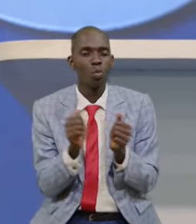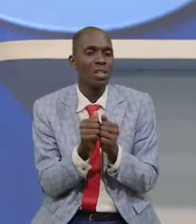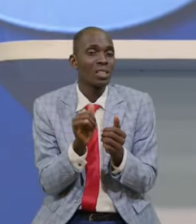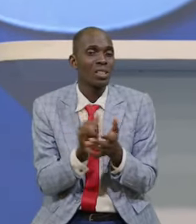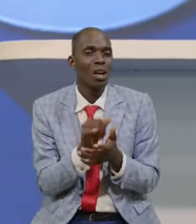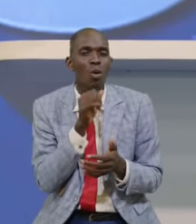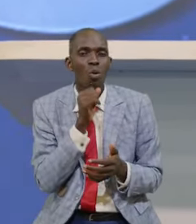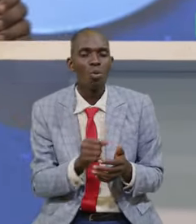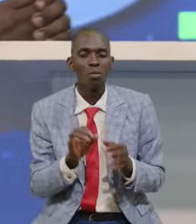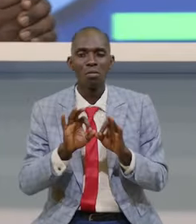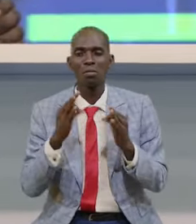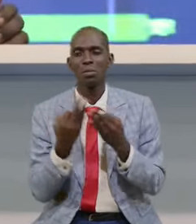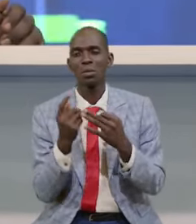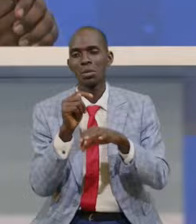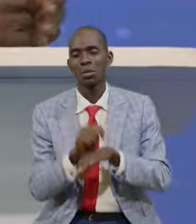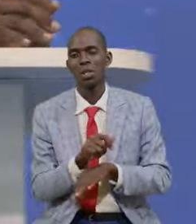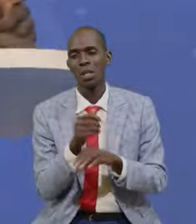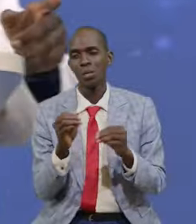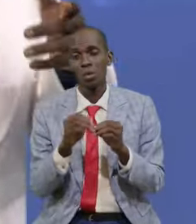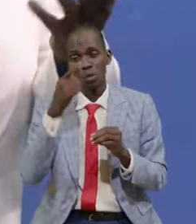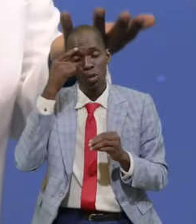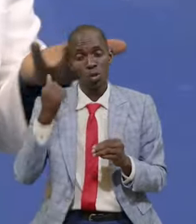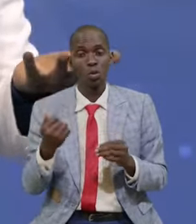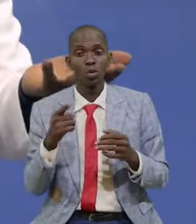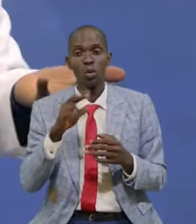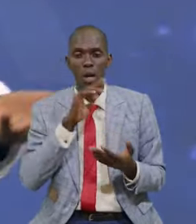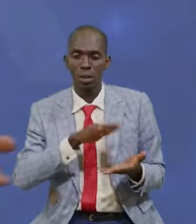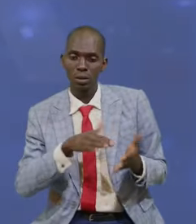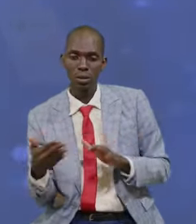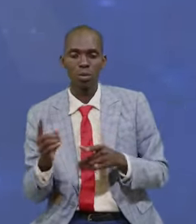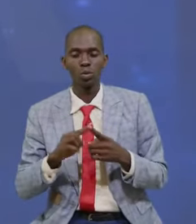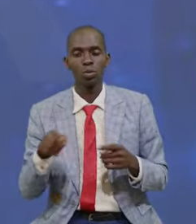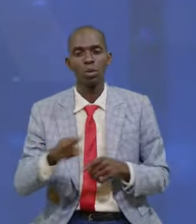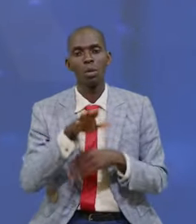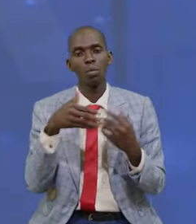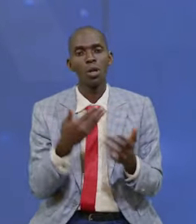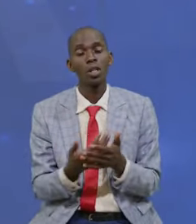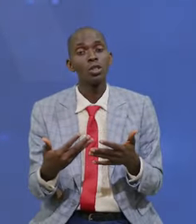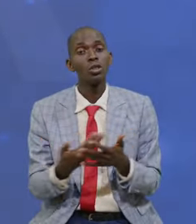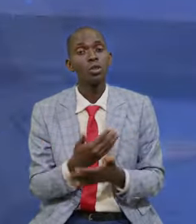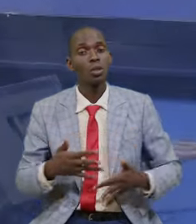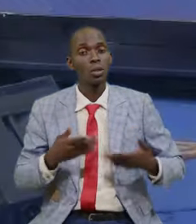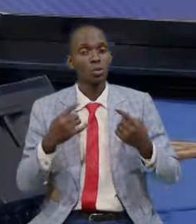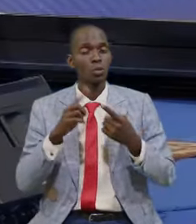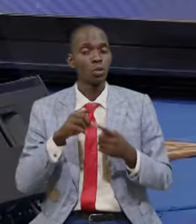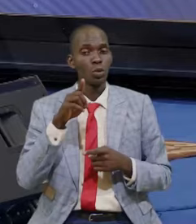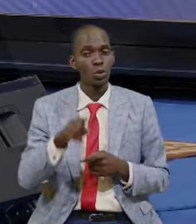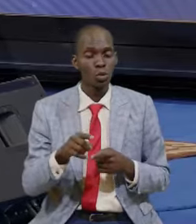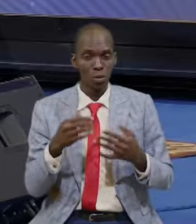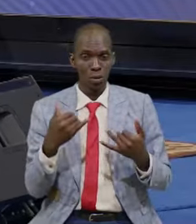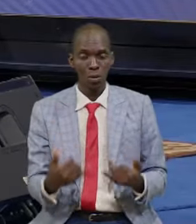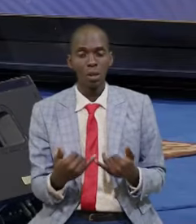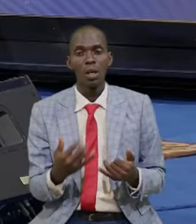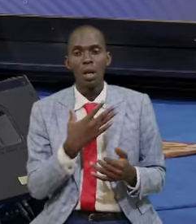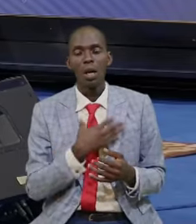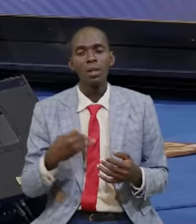new life is coming to you now, and it says that is done by the body of Christ, that